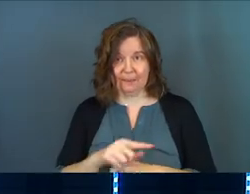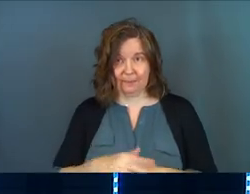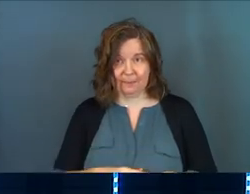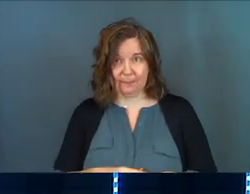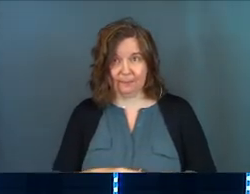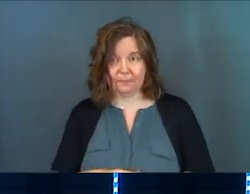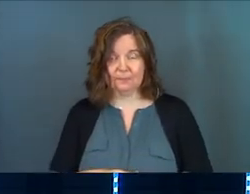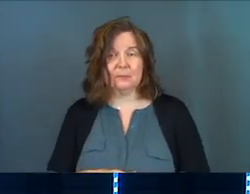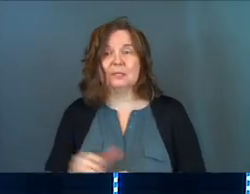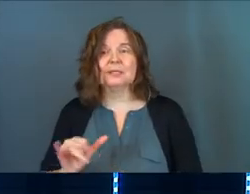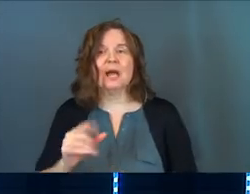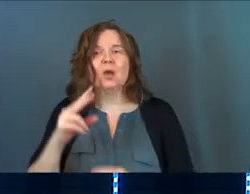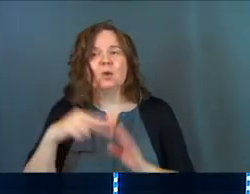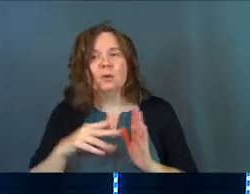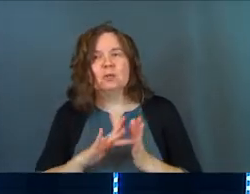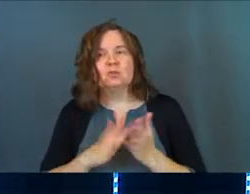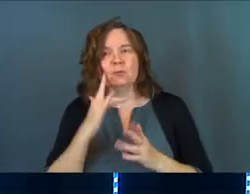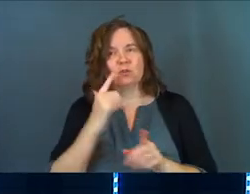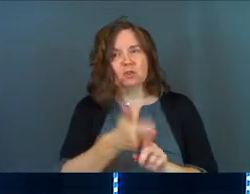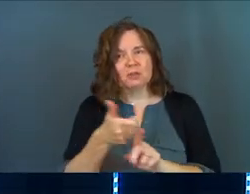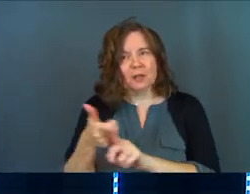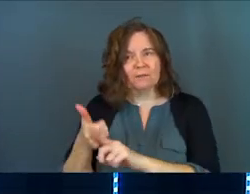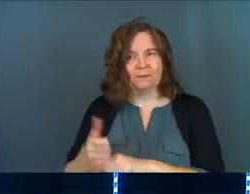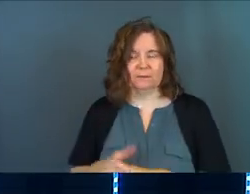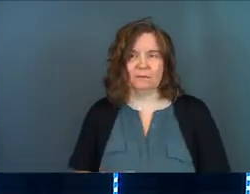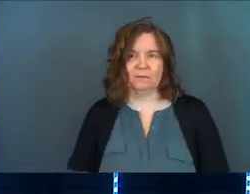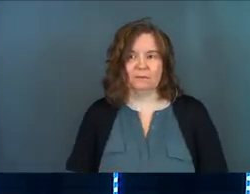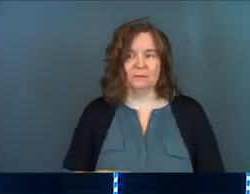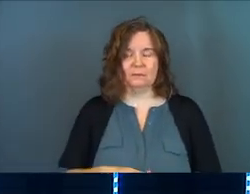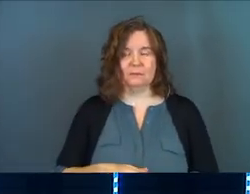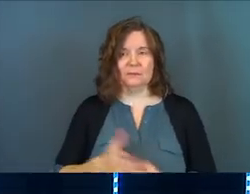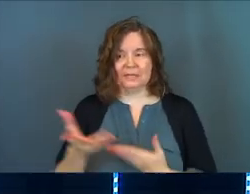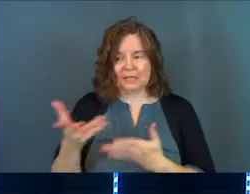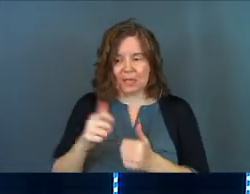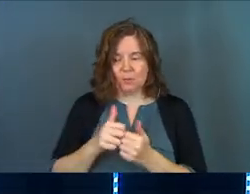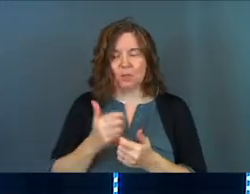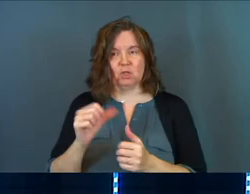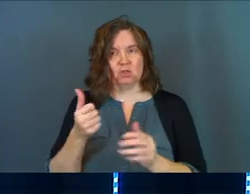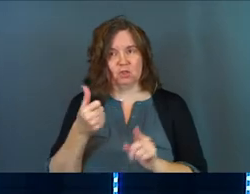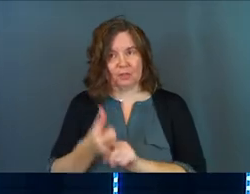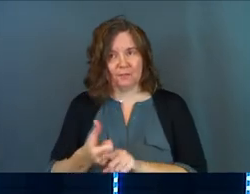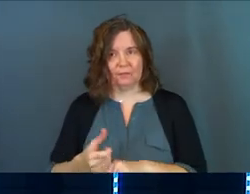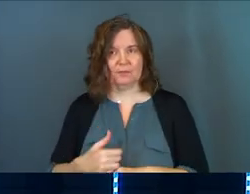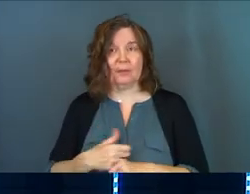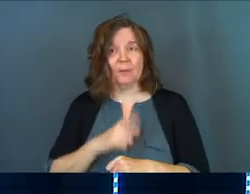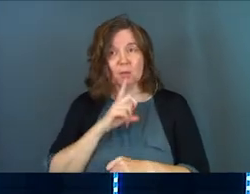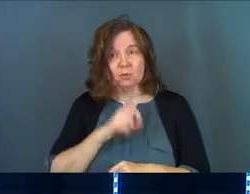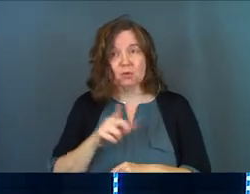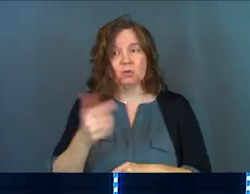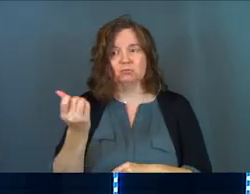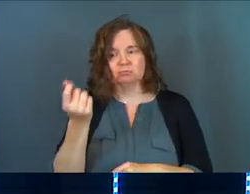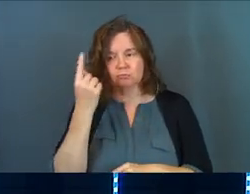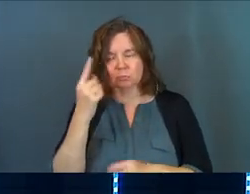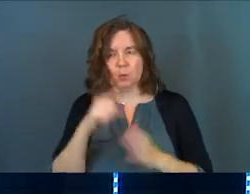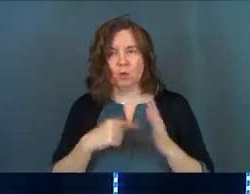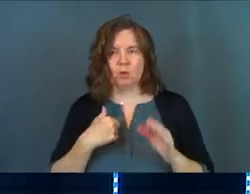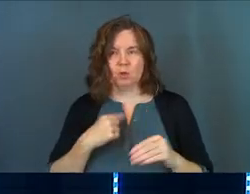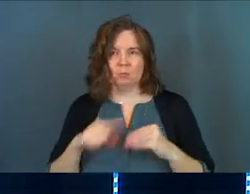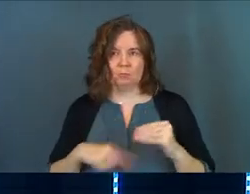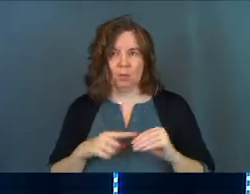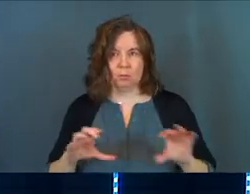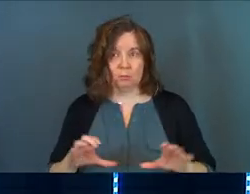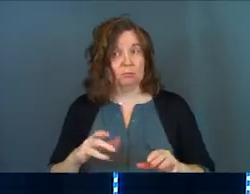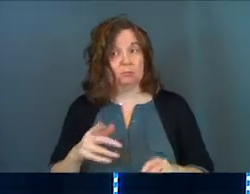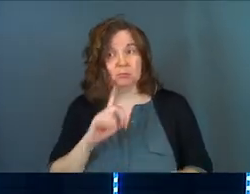them. Just like read the scriptures for yourself. Engage with it yourself. Make sure that you know what it is that you're